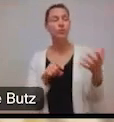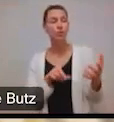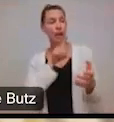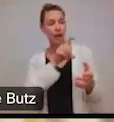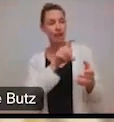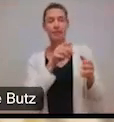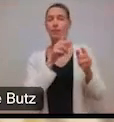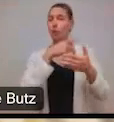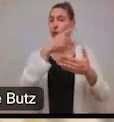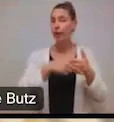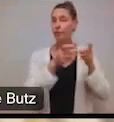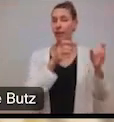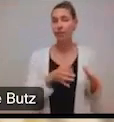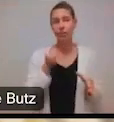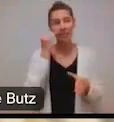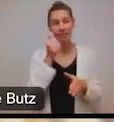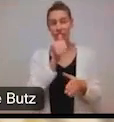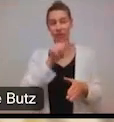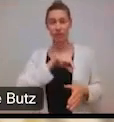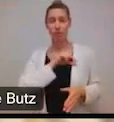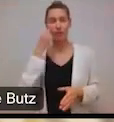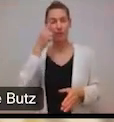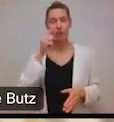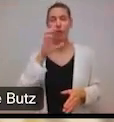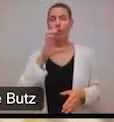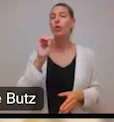you're eligible for your co-op.